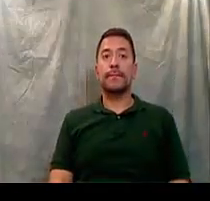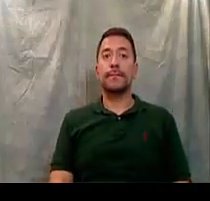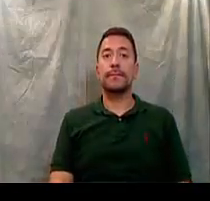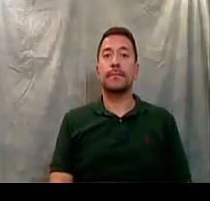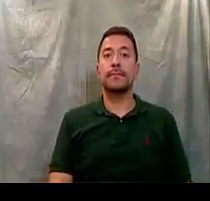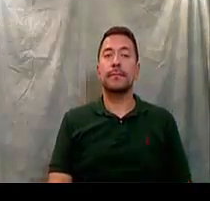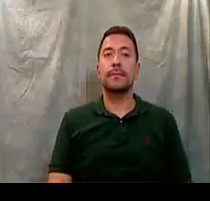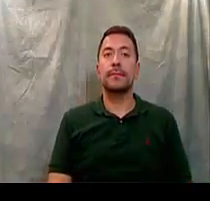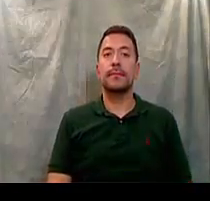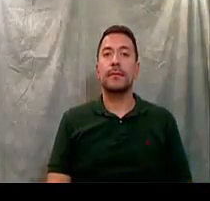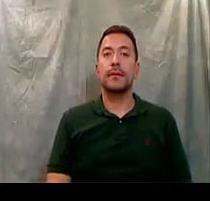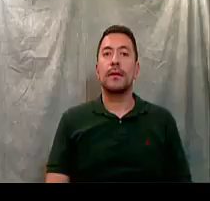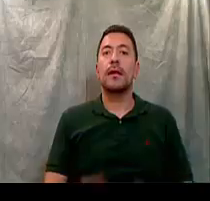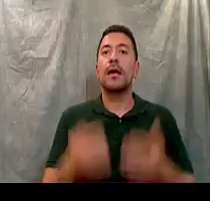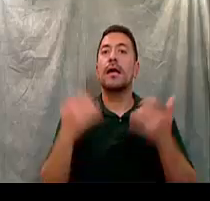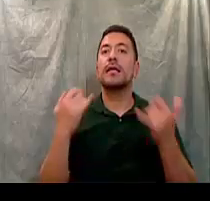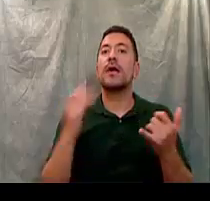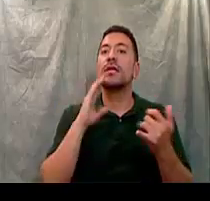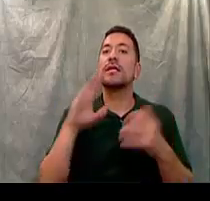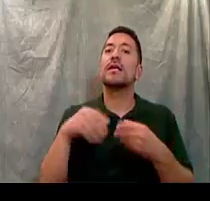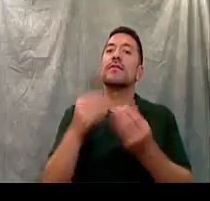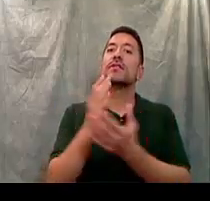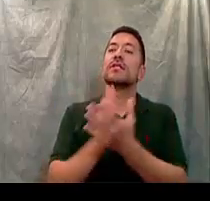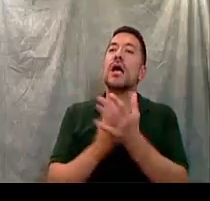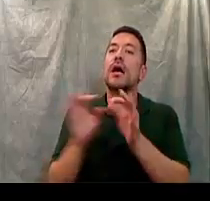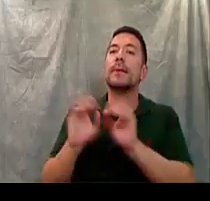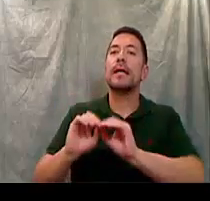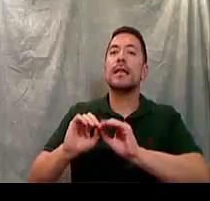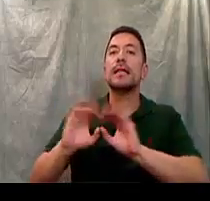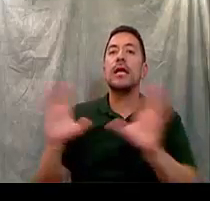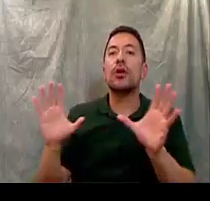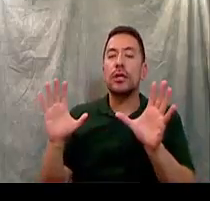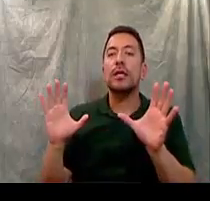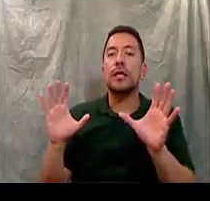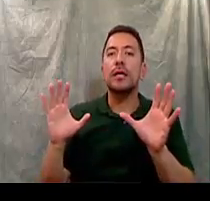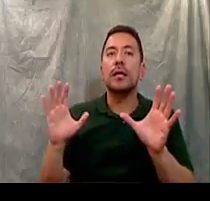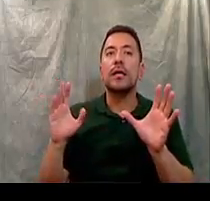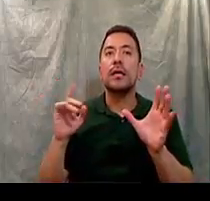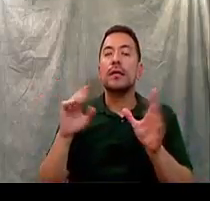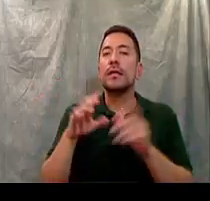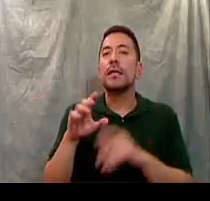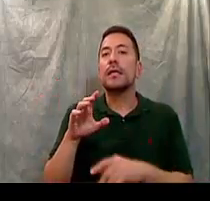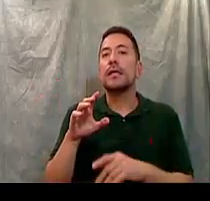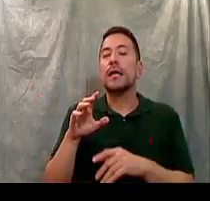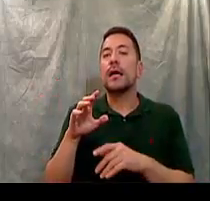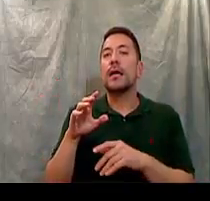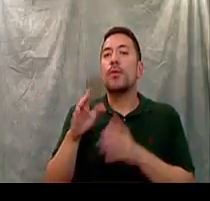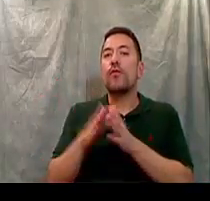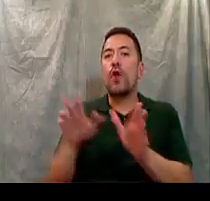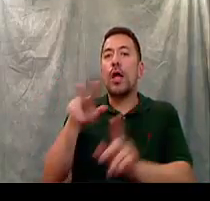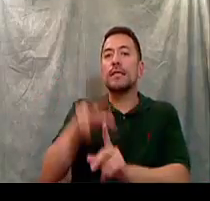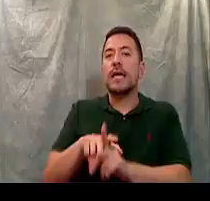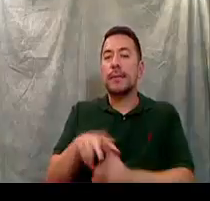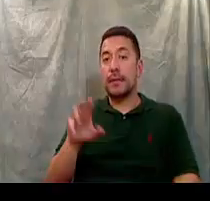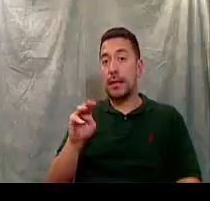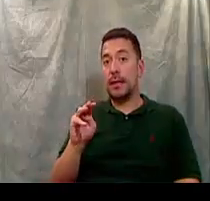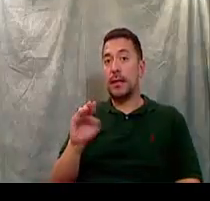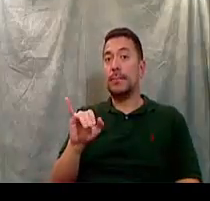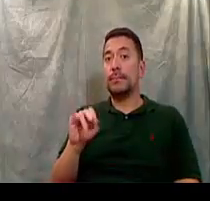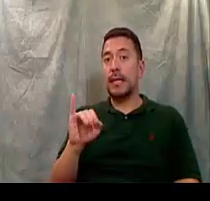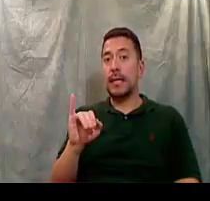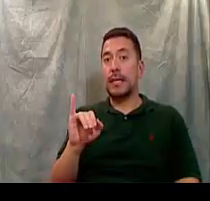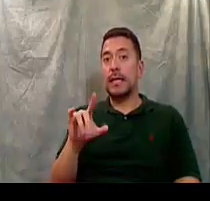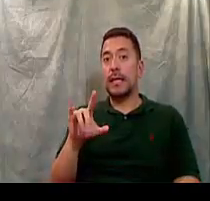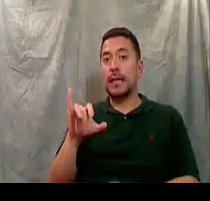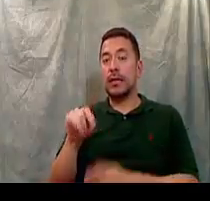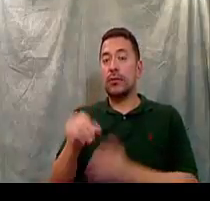Okay, so now it's time to get some clarity on the overall assignment, the mini literature review. So I know that after I saw